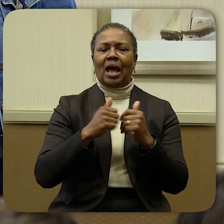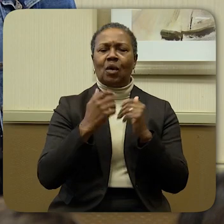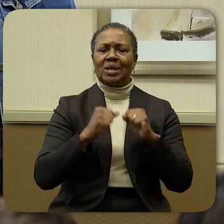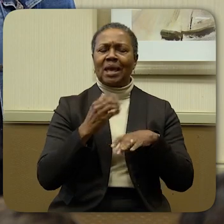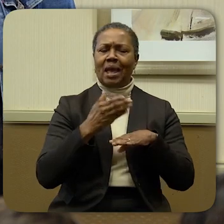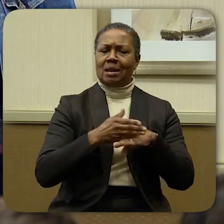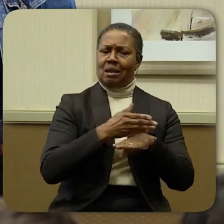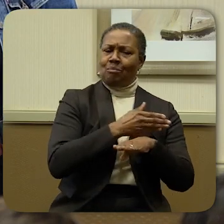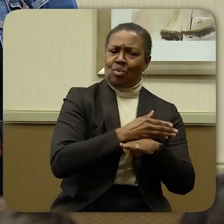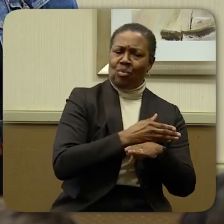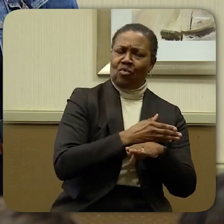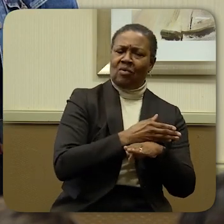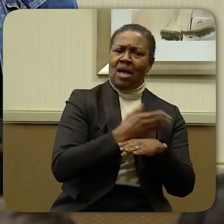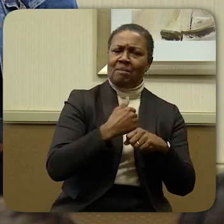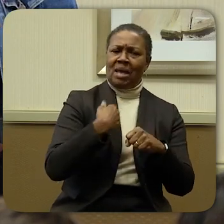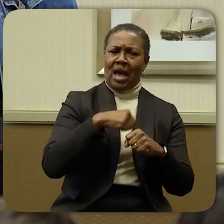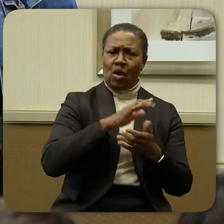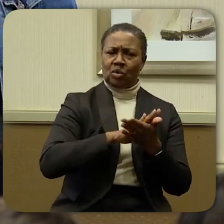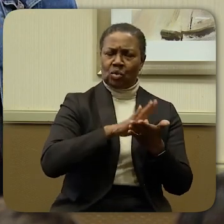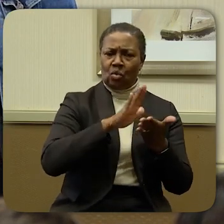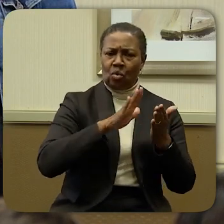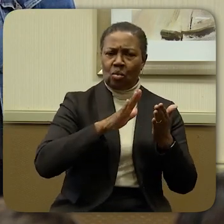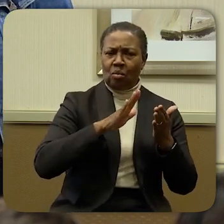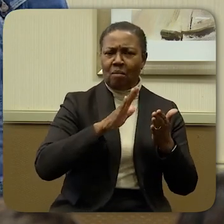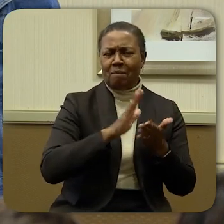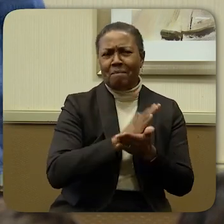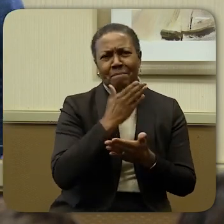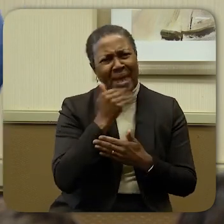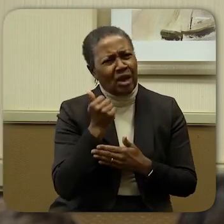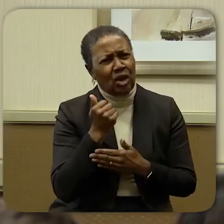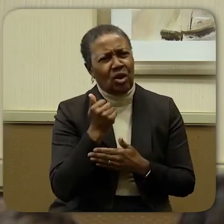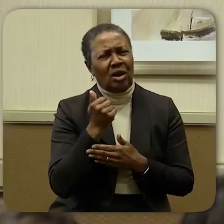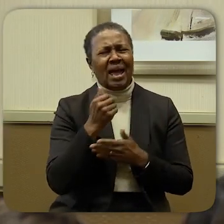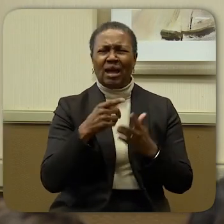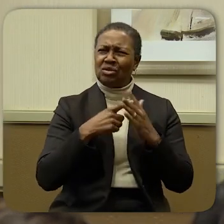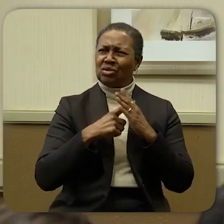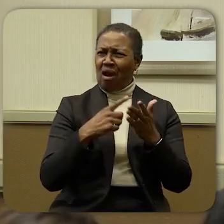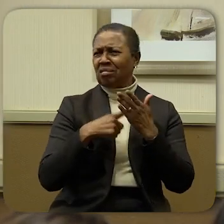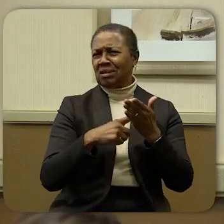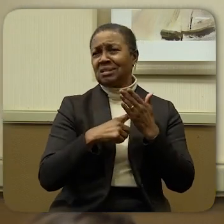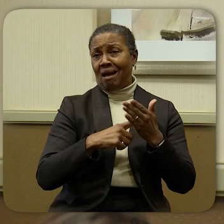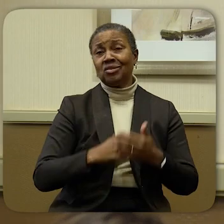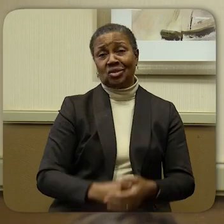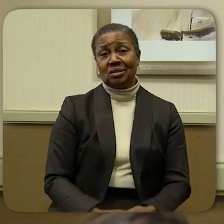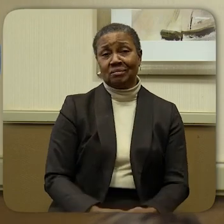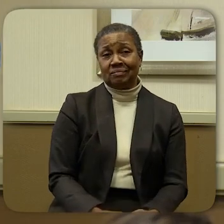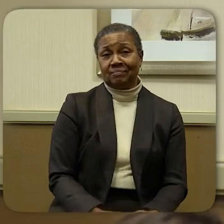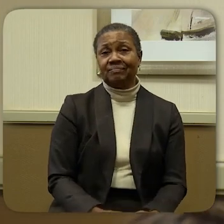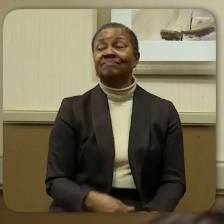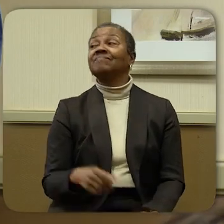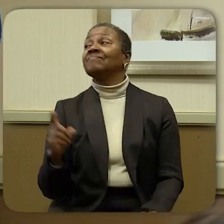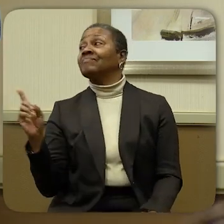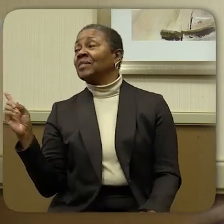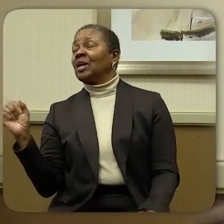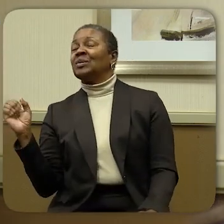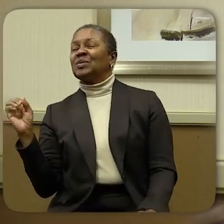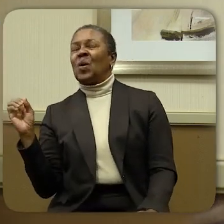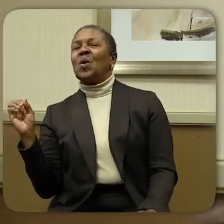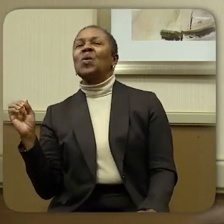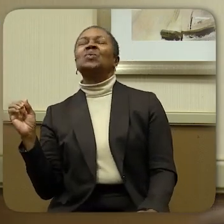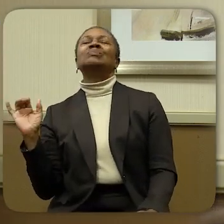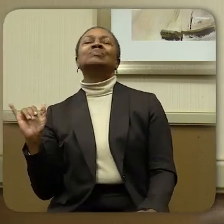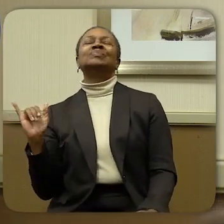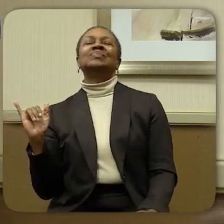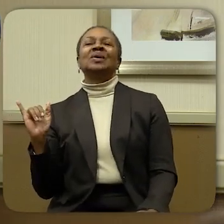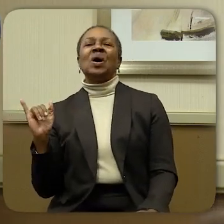this better? And to start the discussion at least. Thanks for that reflection. So the idea, you're like feeling like after looking at this, oh